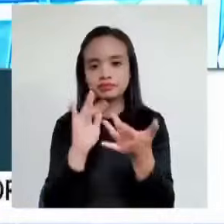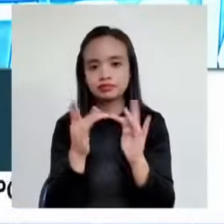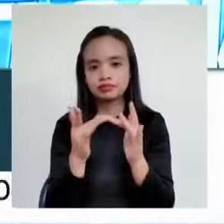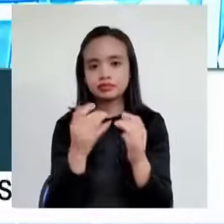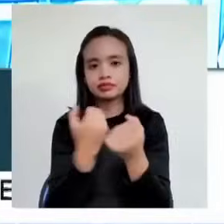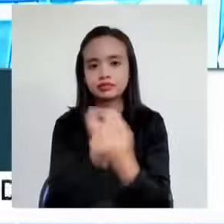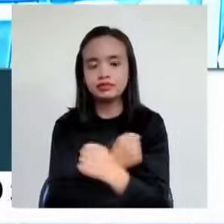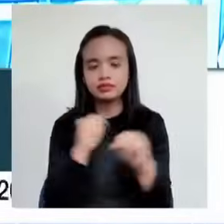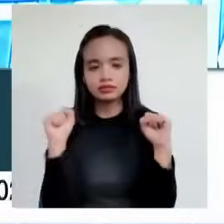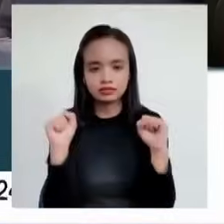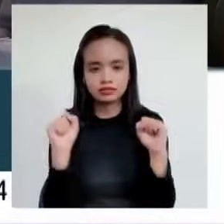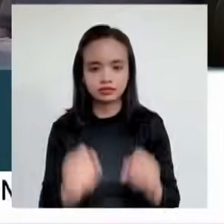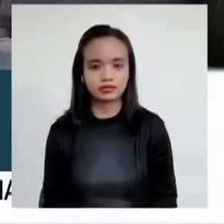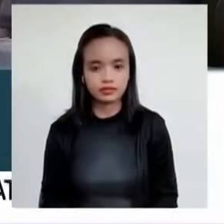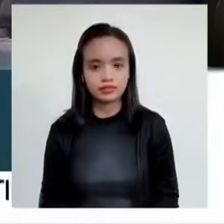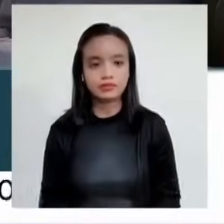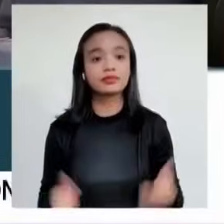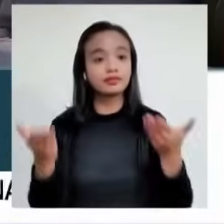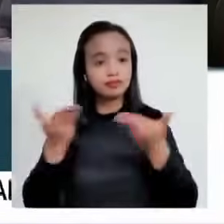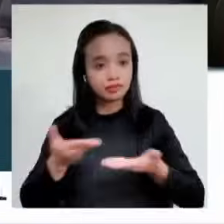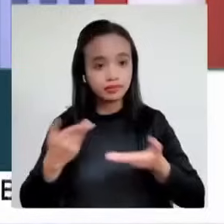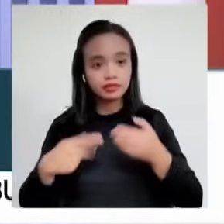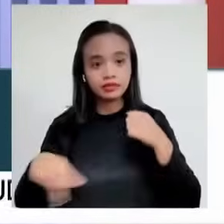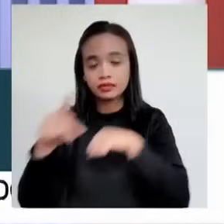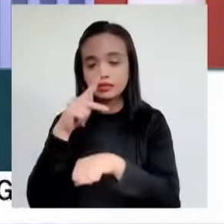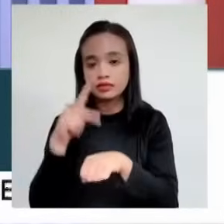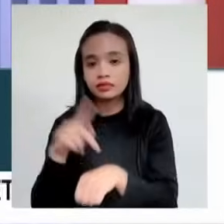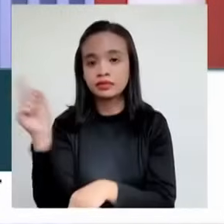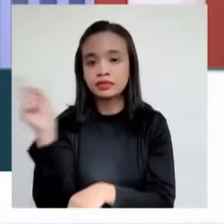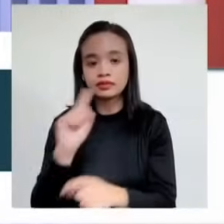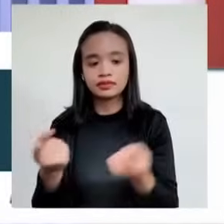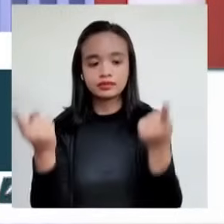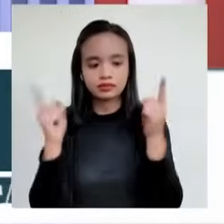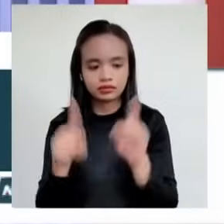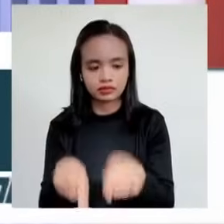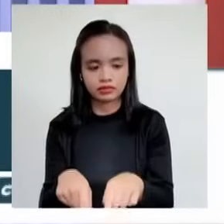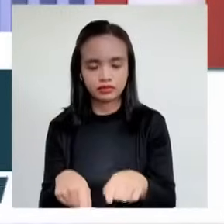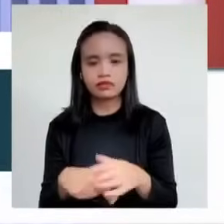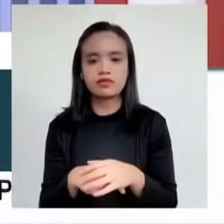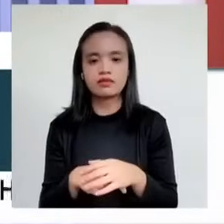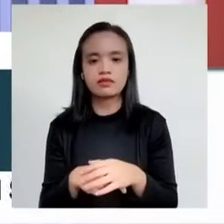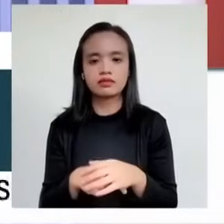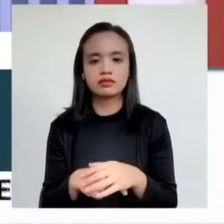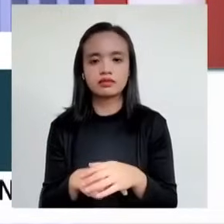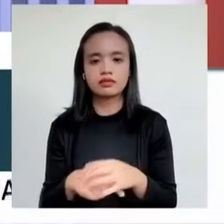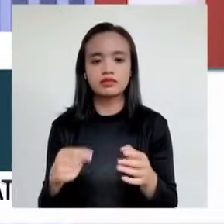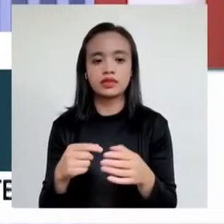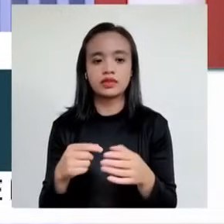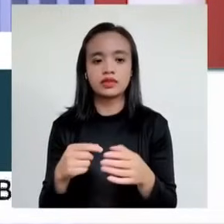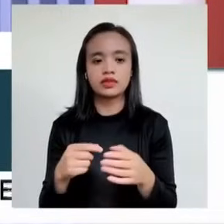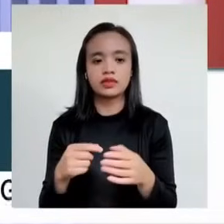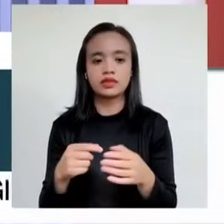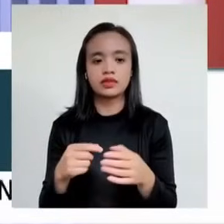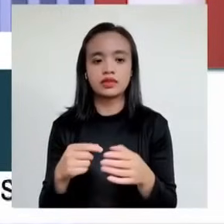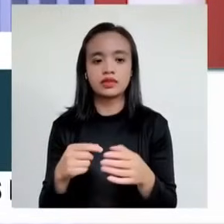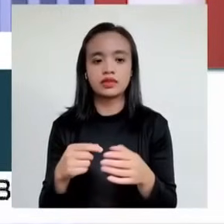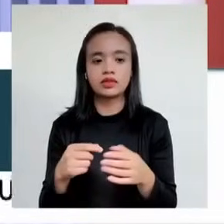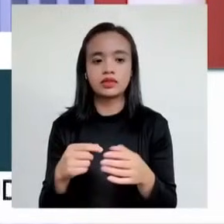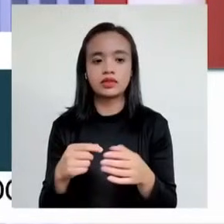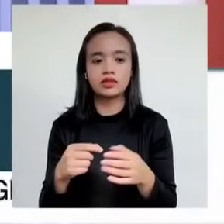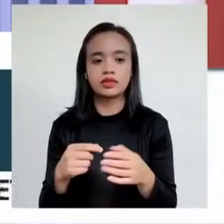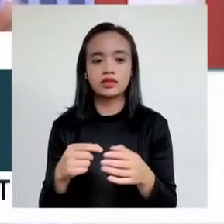In the Philippines, what happened is during the pandemic, when everybody is rushing into